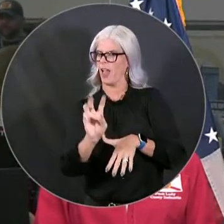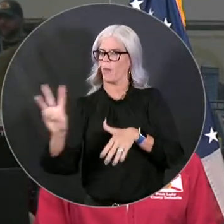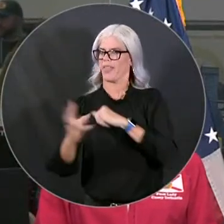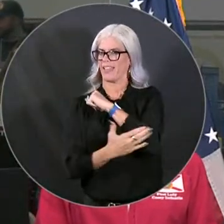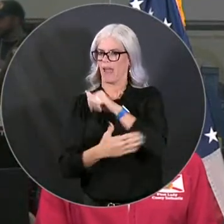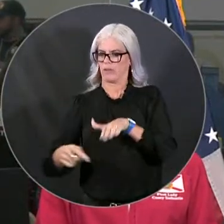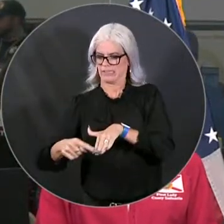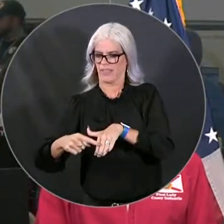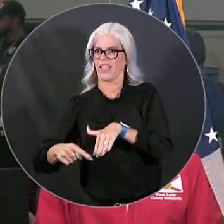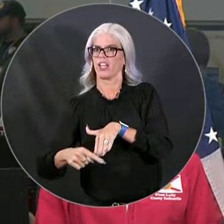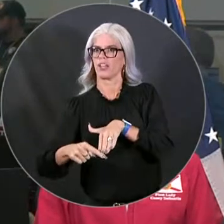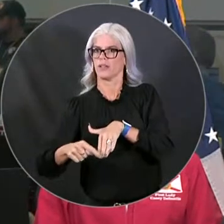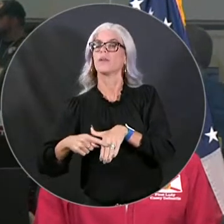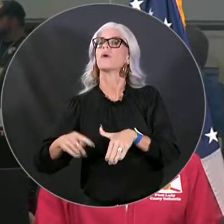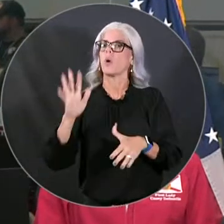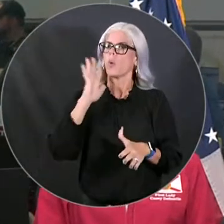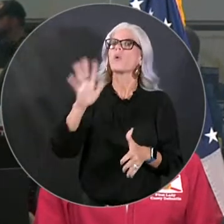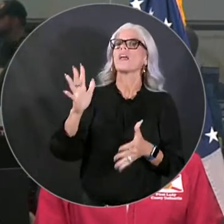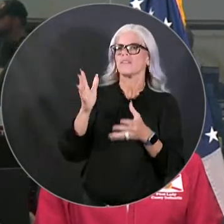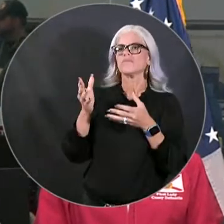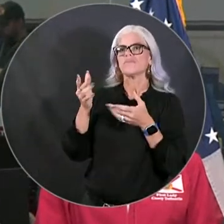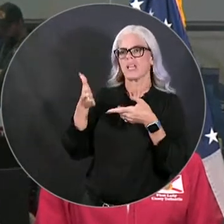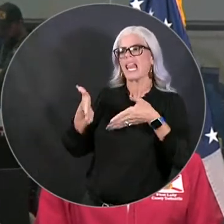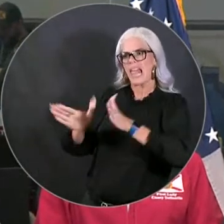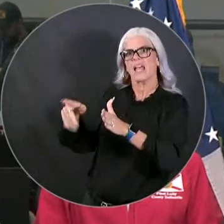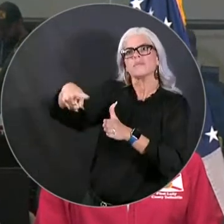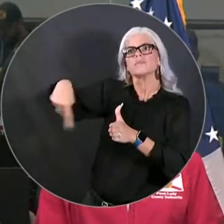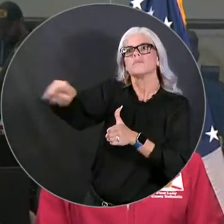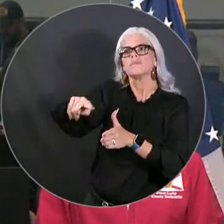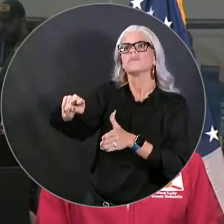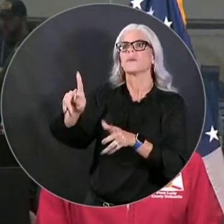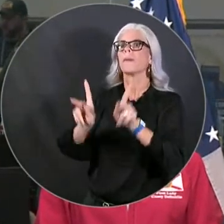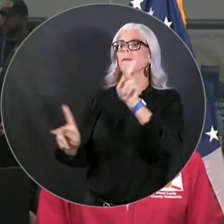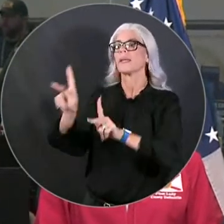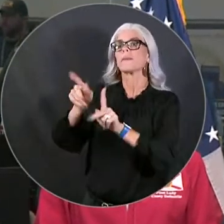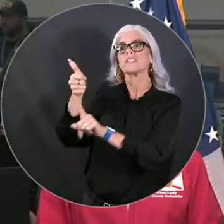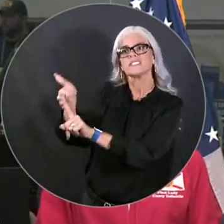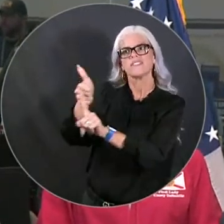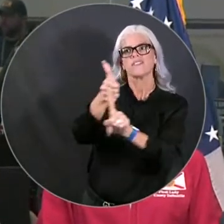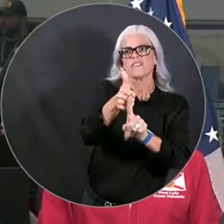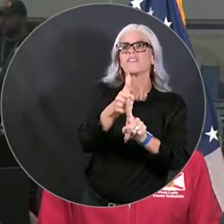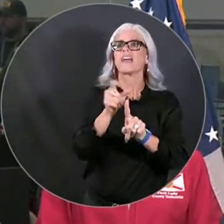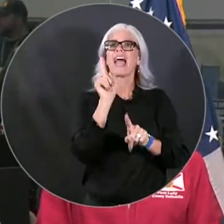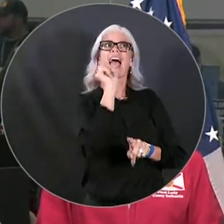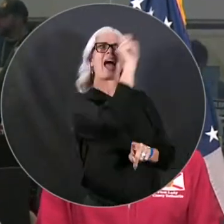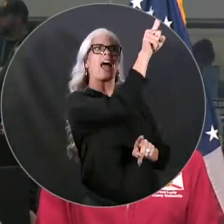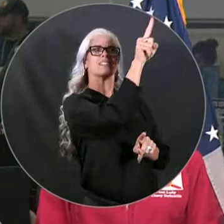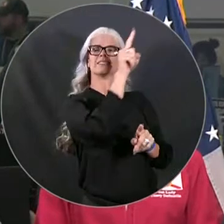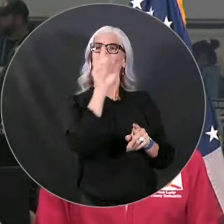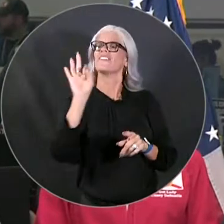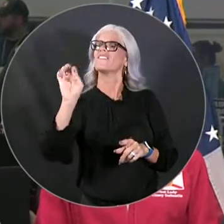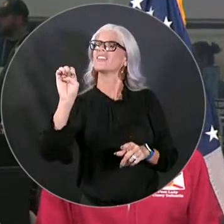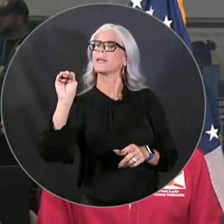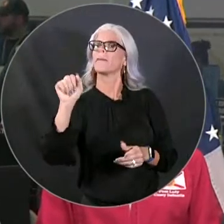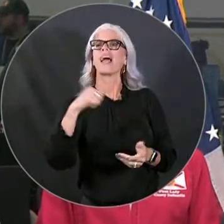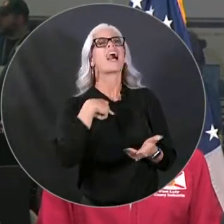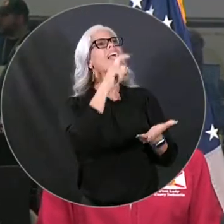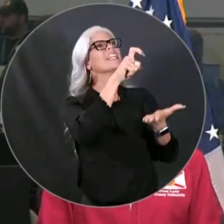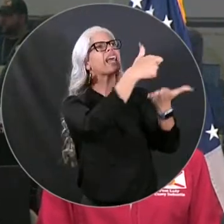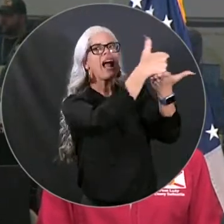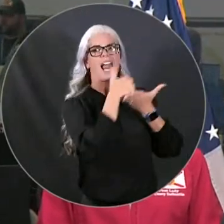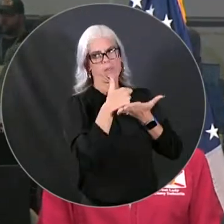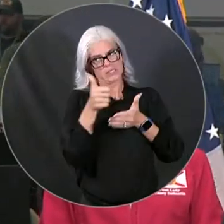seek individual assistance from FEMA. And that will be something that, as you have people that have been displaced due to